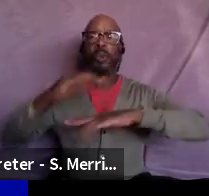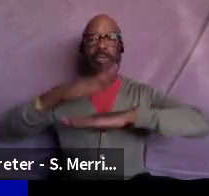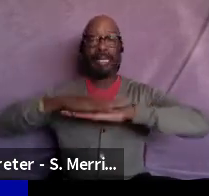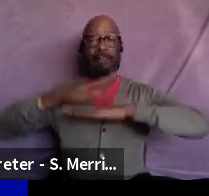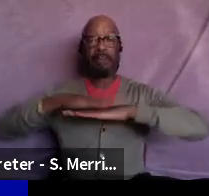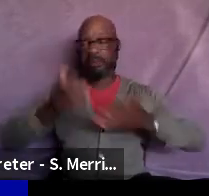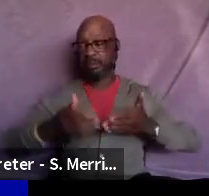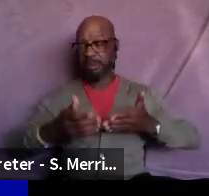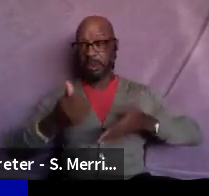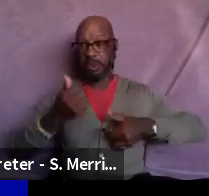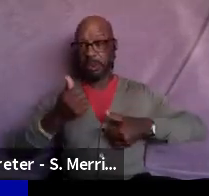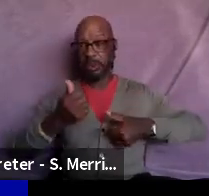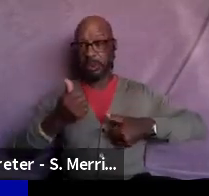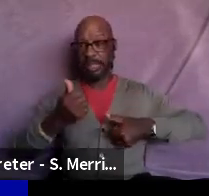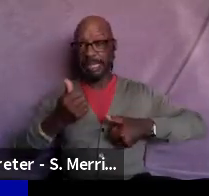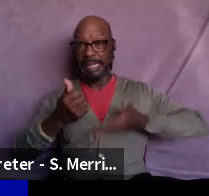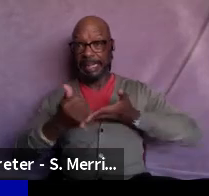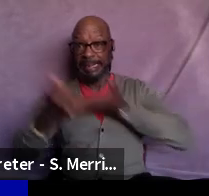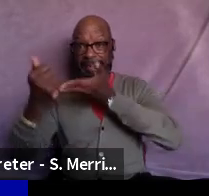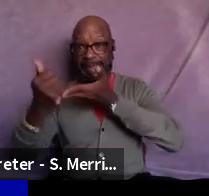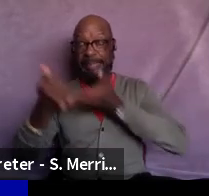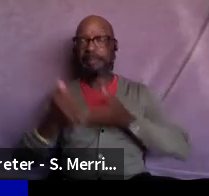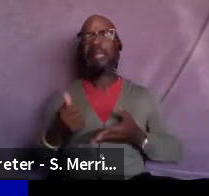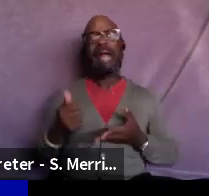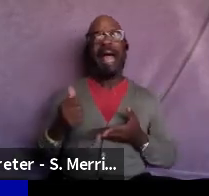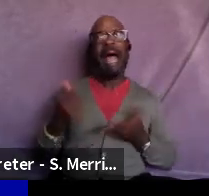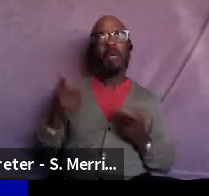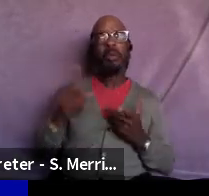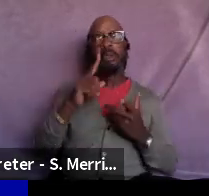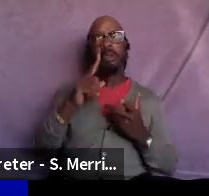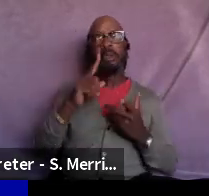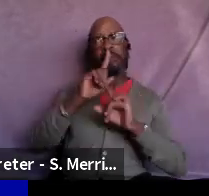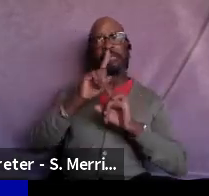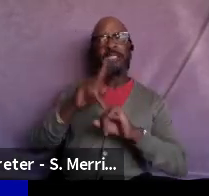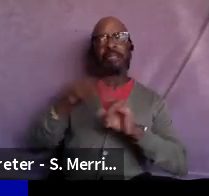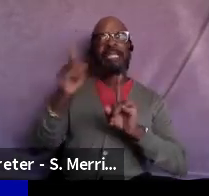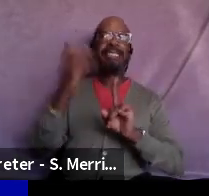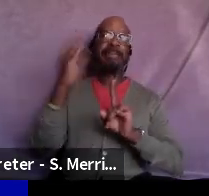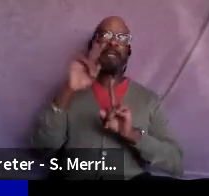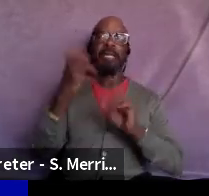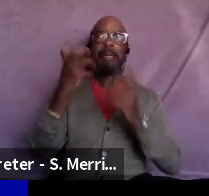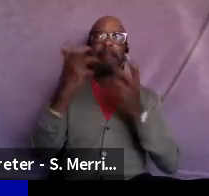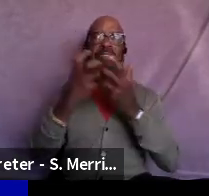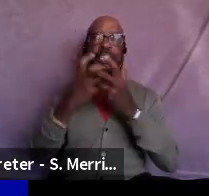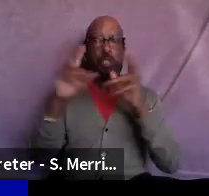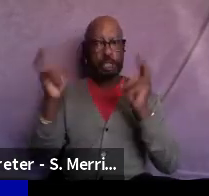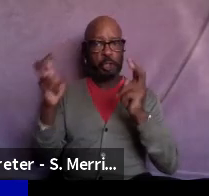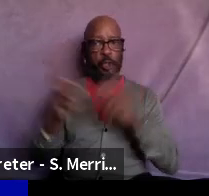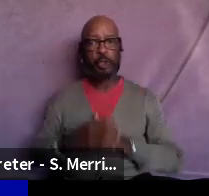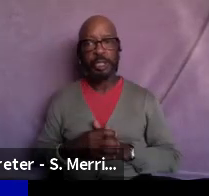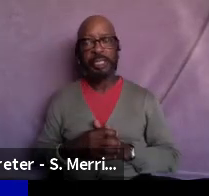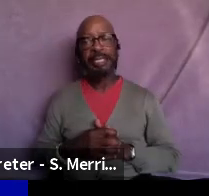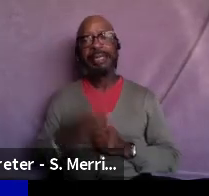So I don't want to like give a definitive answer, but that sounds like a reasonable modification issue. And it seems